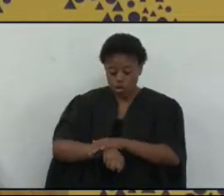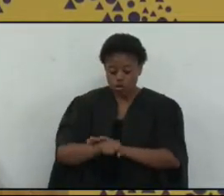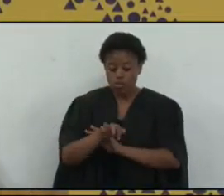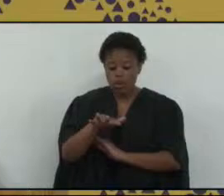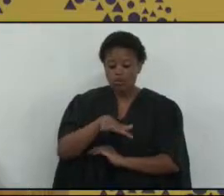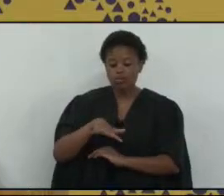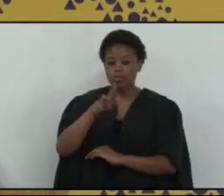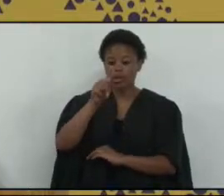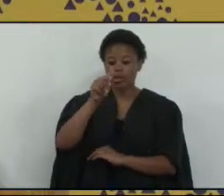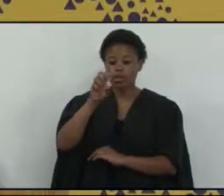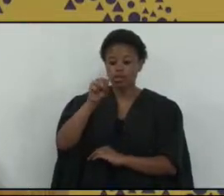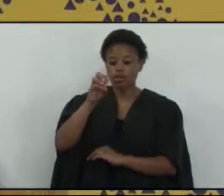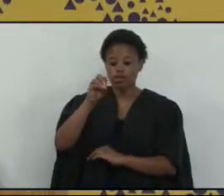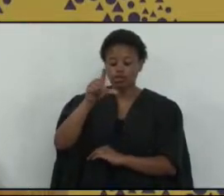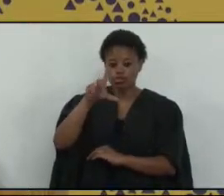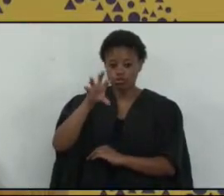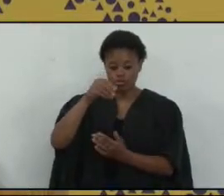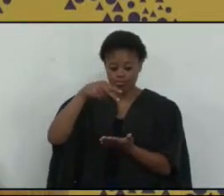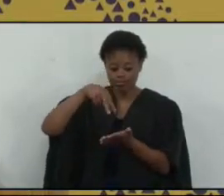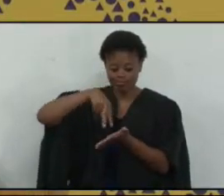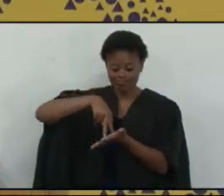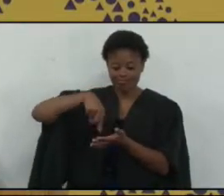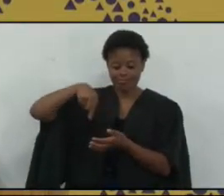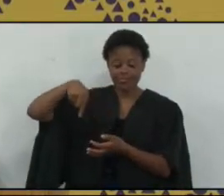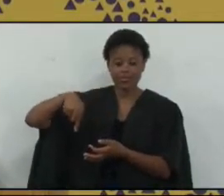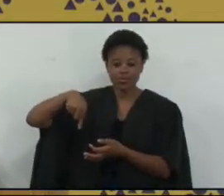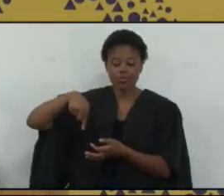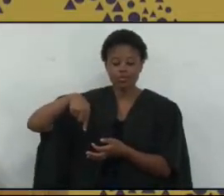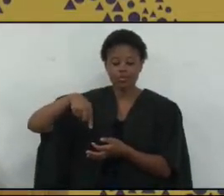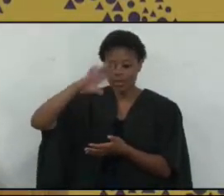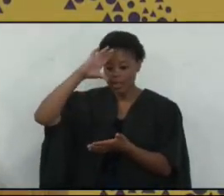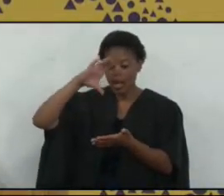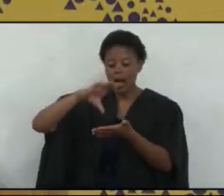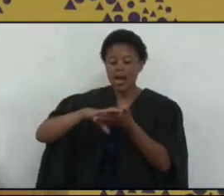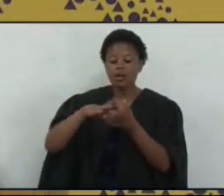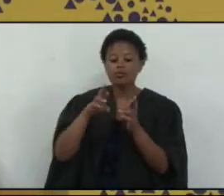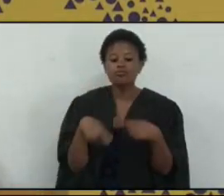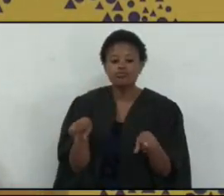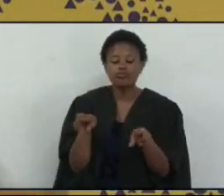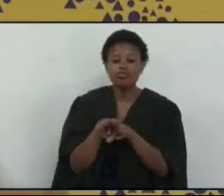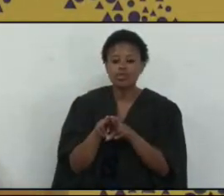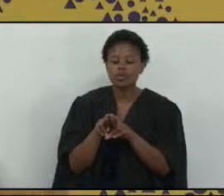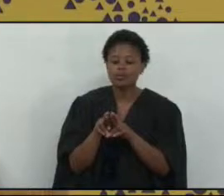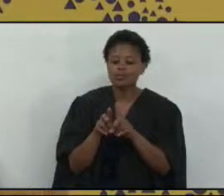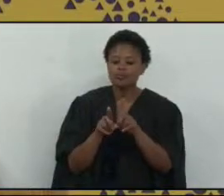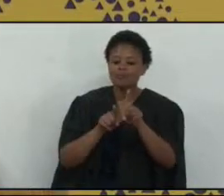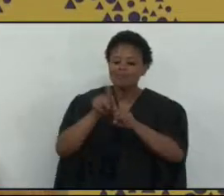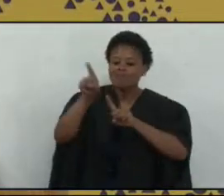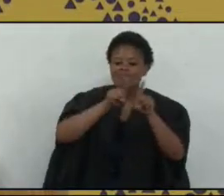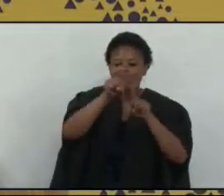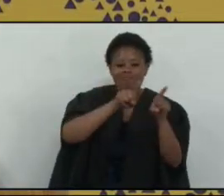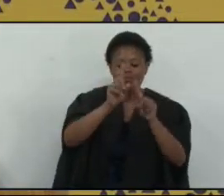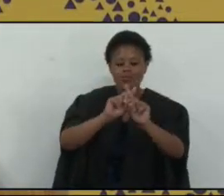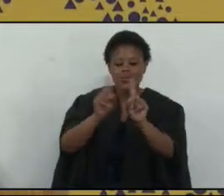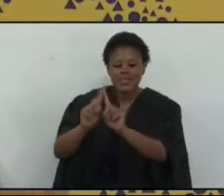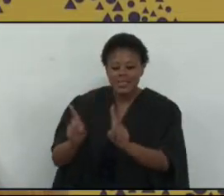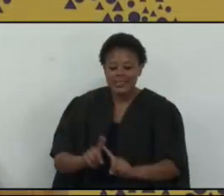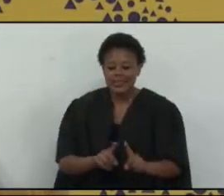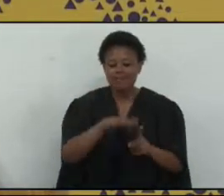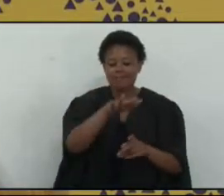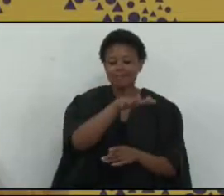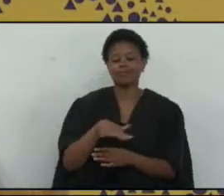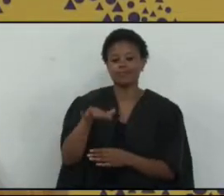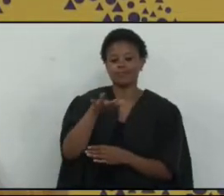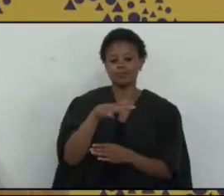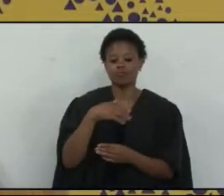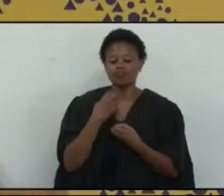Tsolo, is able to stand before a diverse room of academics, excelling in the various fields, and deliver what I hope is a